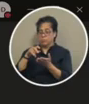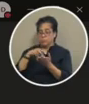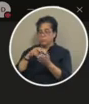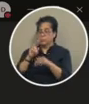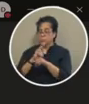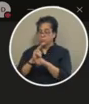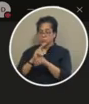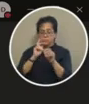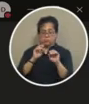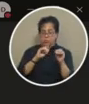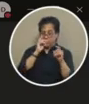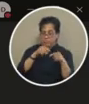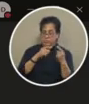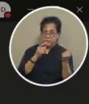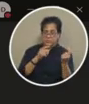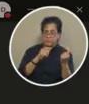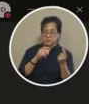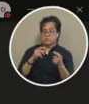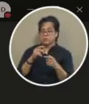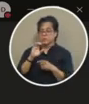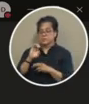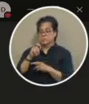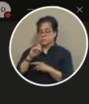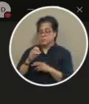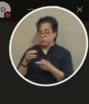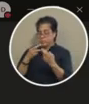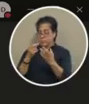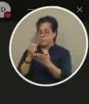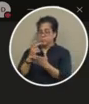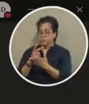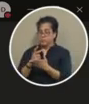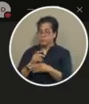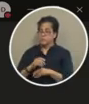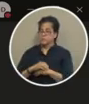No opposition. City Plan Commission recommended unanimous approval.